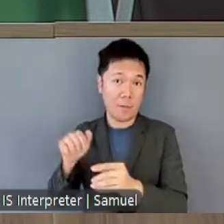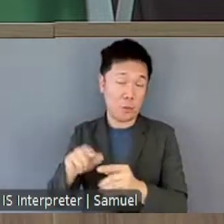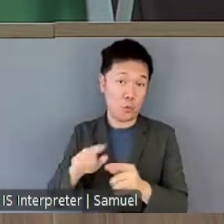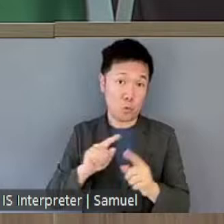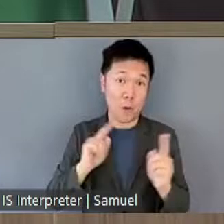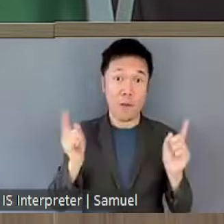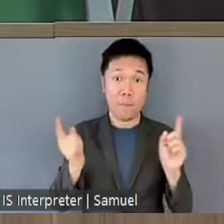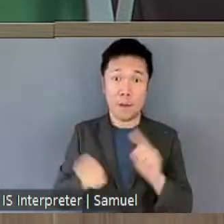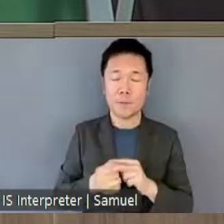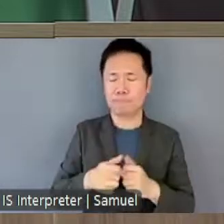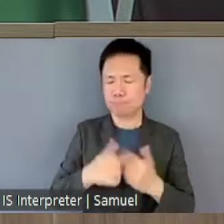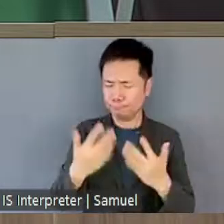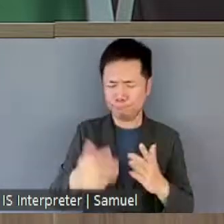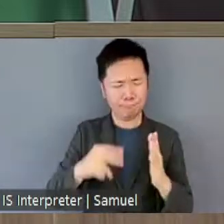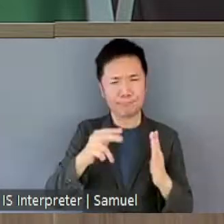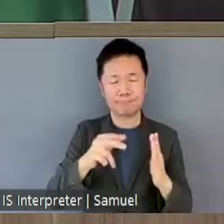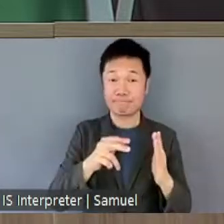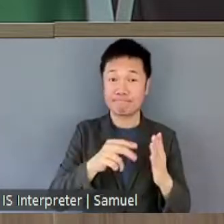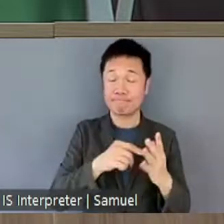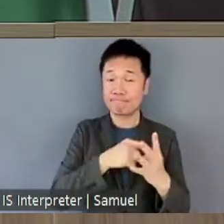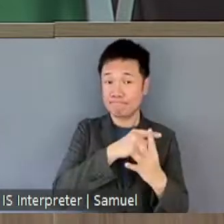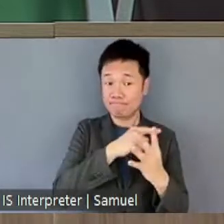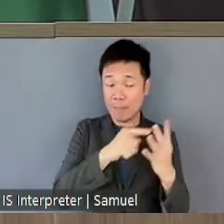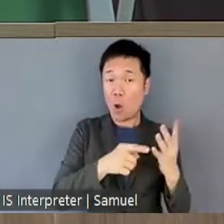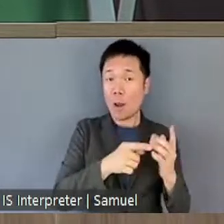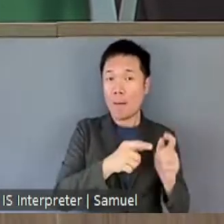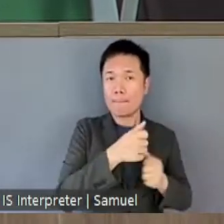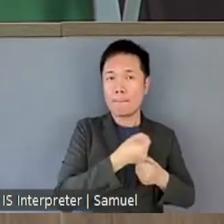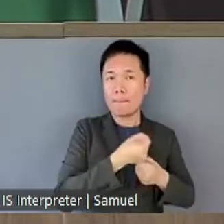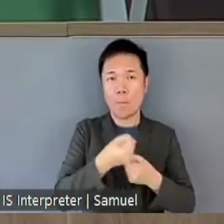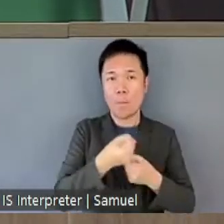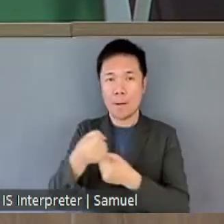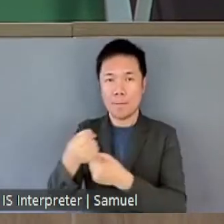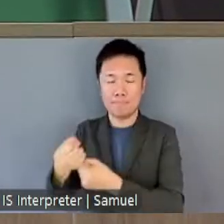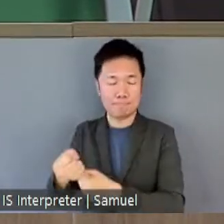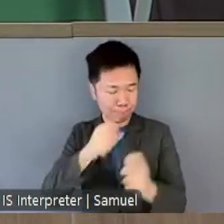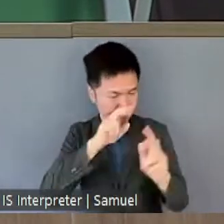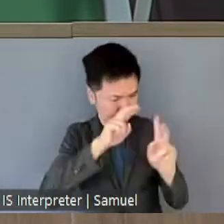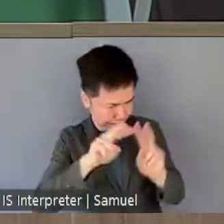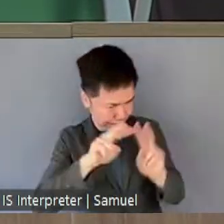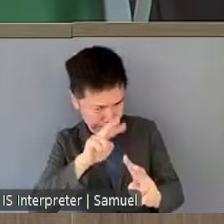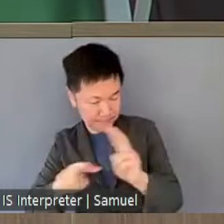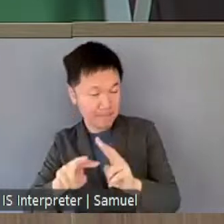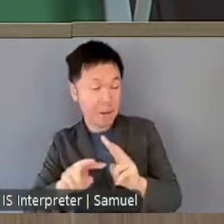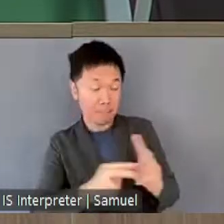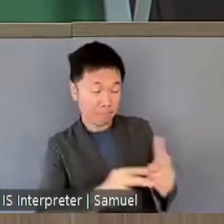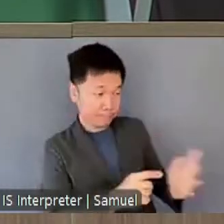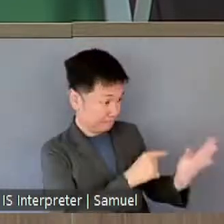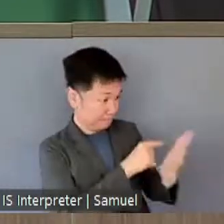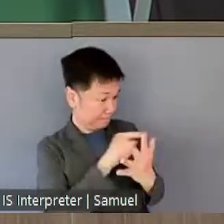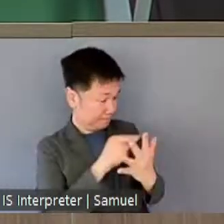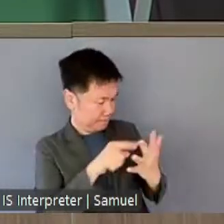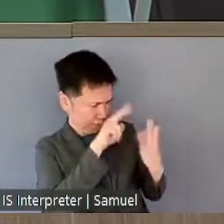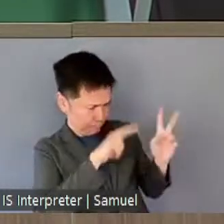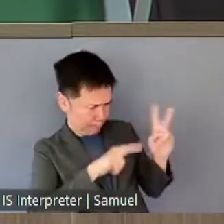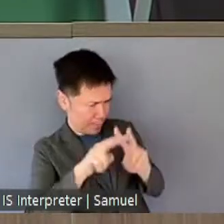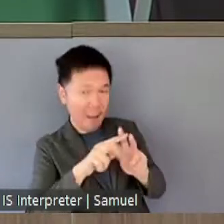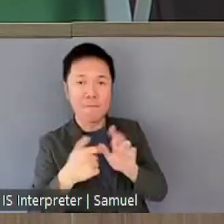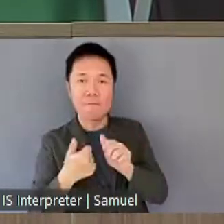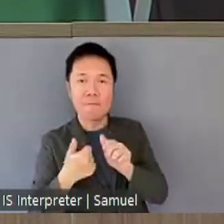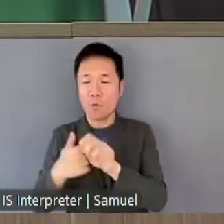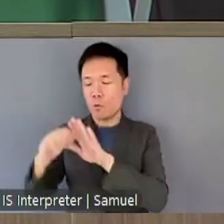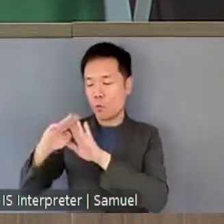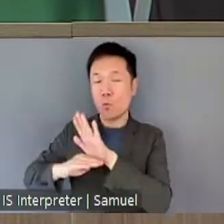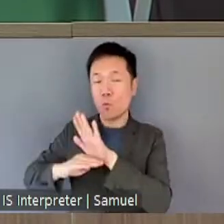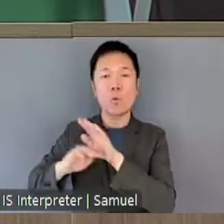Transformation examined the credentials of representatives received by member states in accordance with Rule 12 of the ESCAP